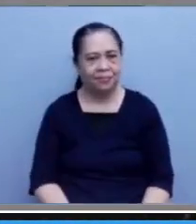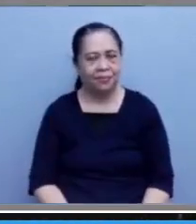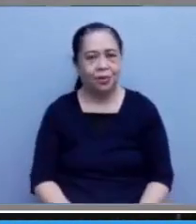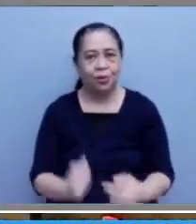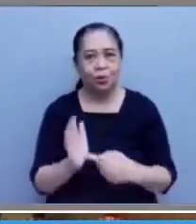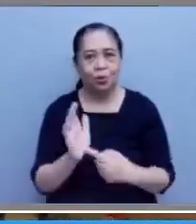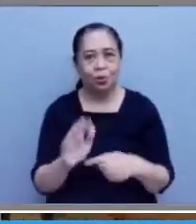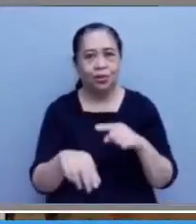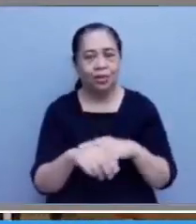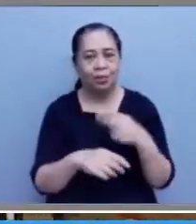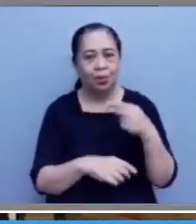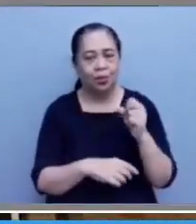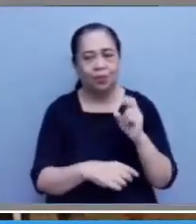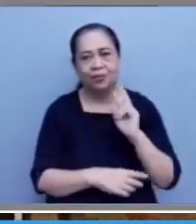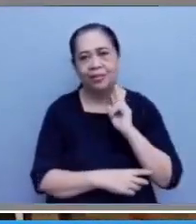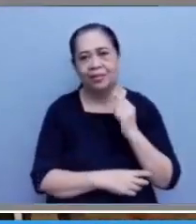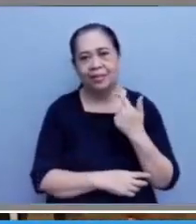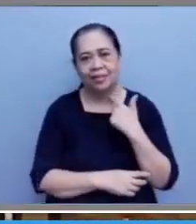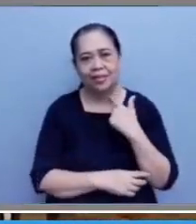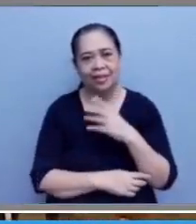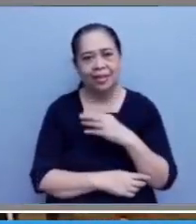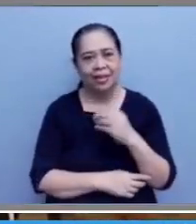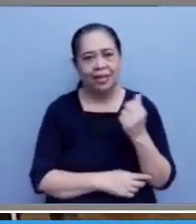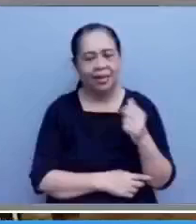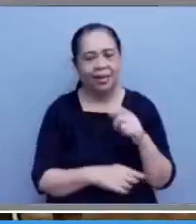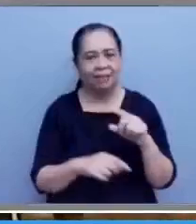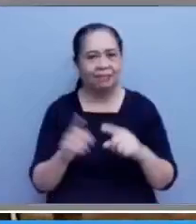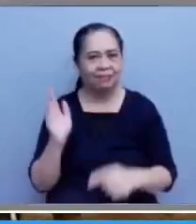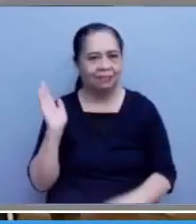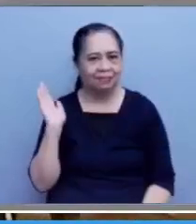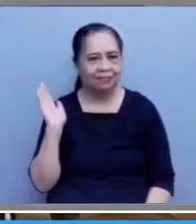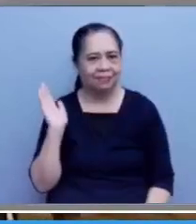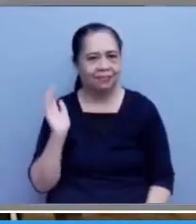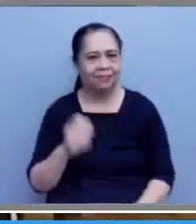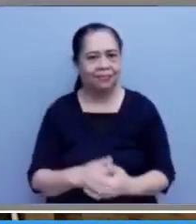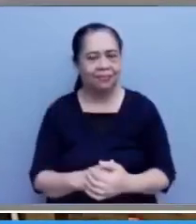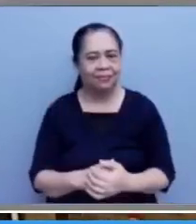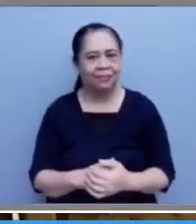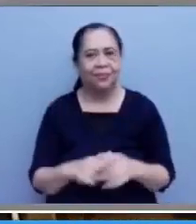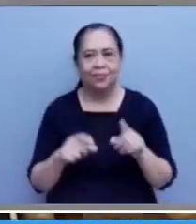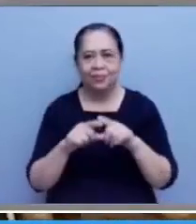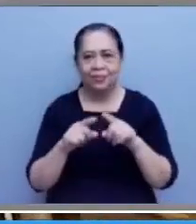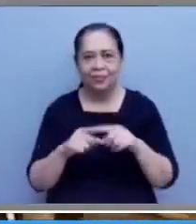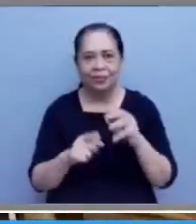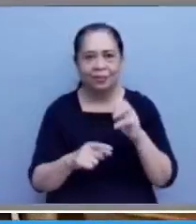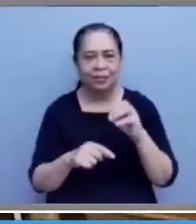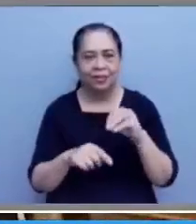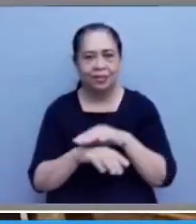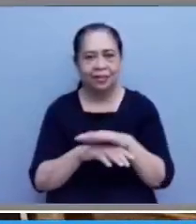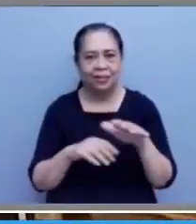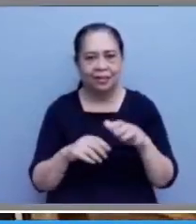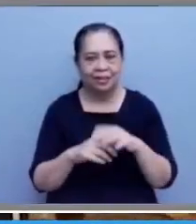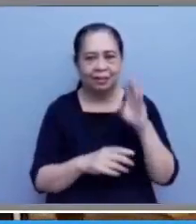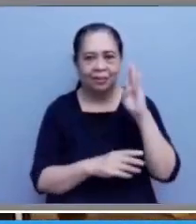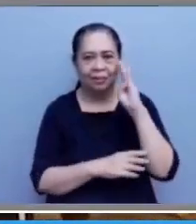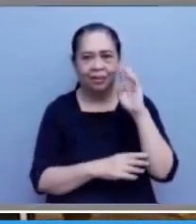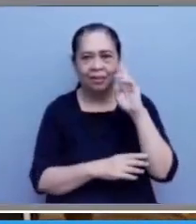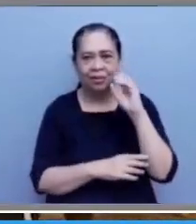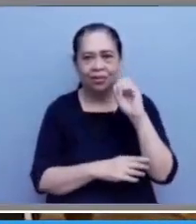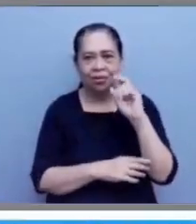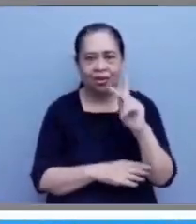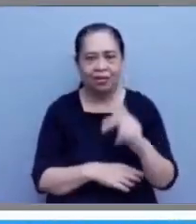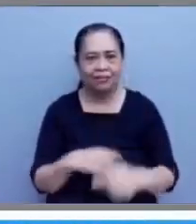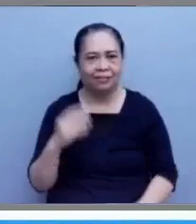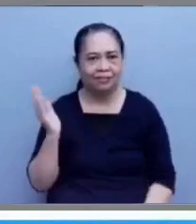hosts Vice Ganda at Ann Curtis, at Philam social media influencer Brett Manrock.